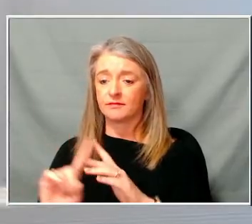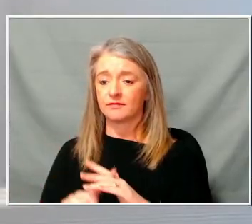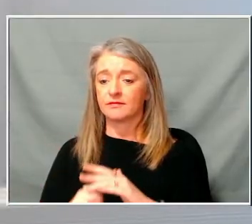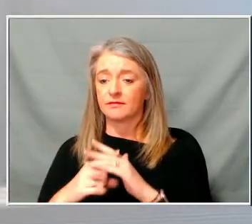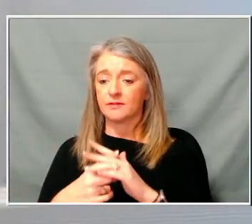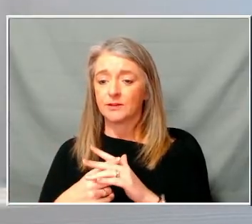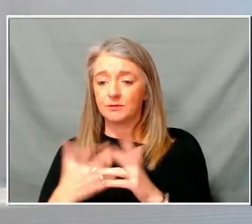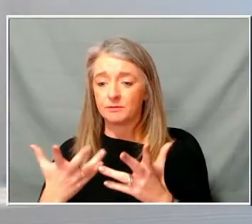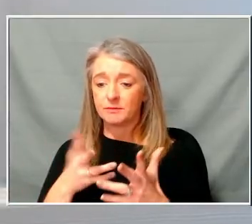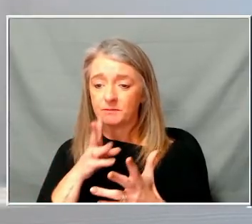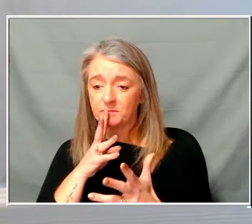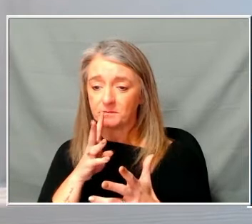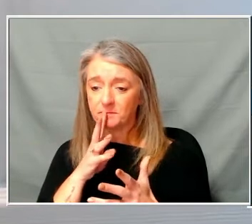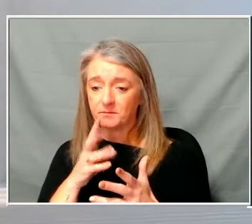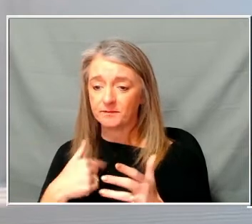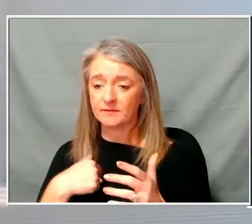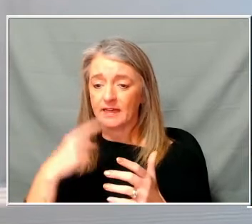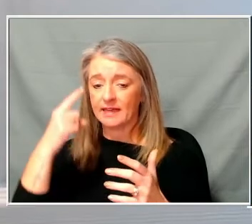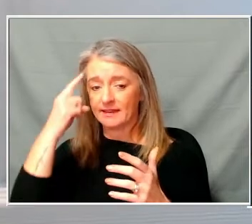that I think